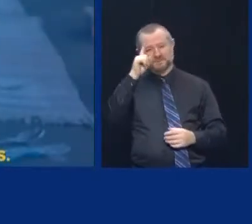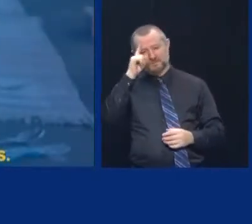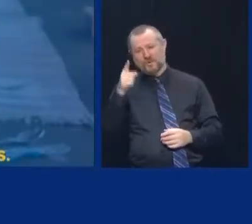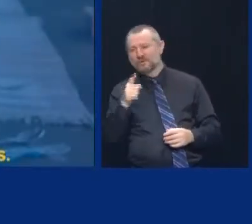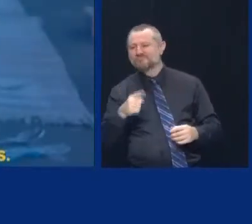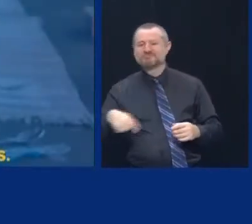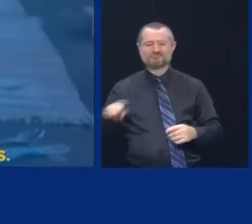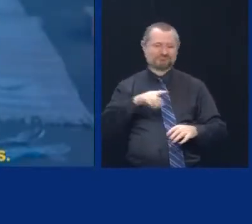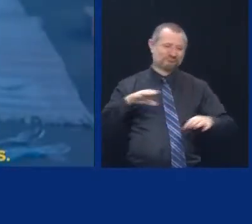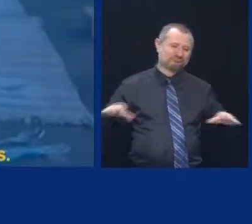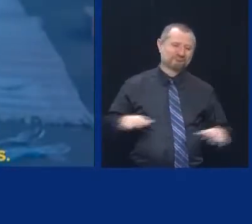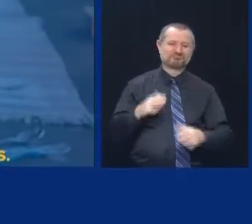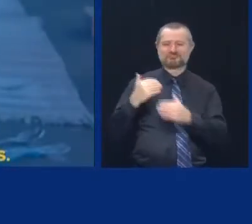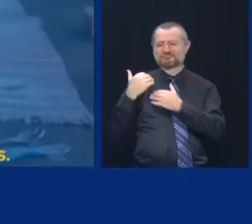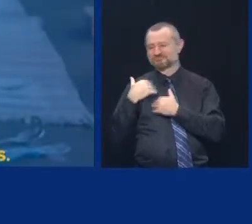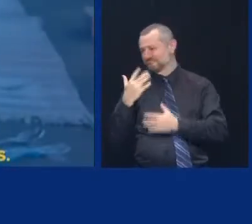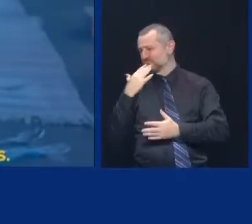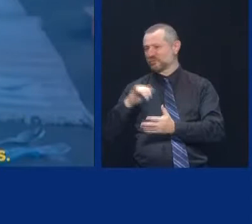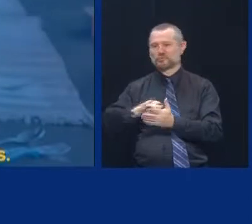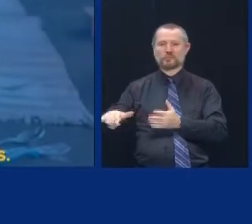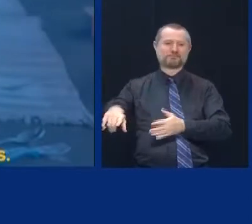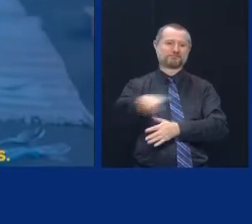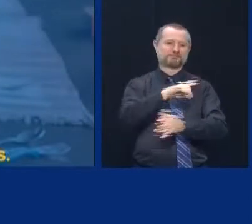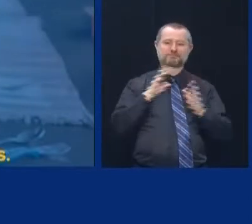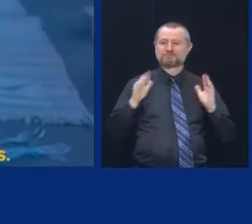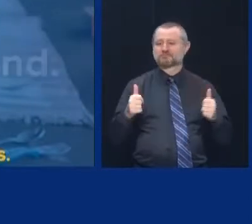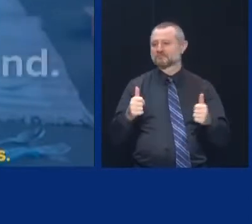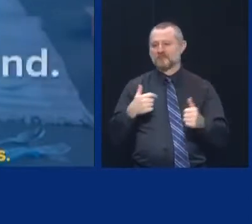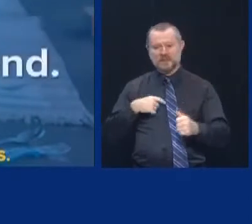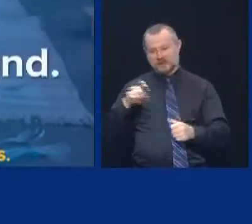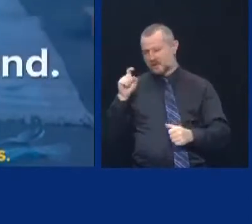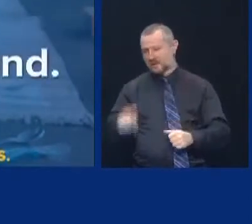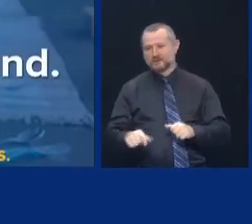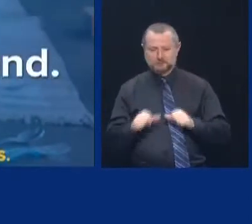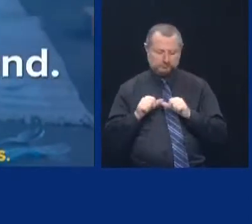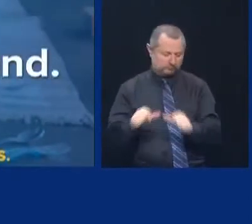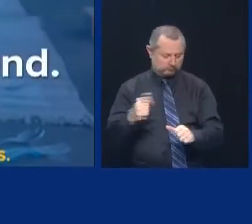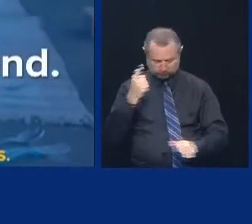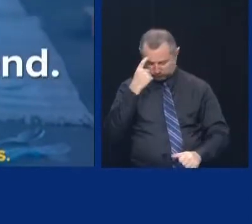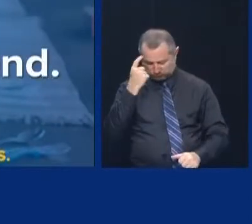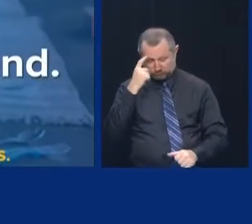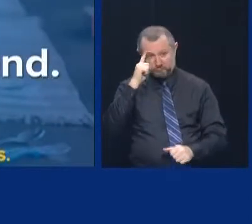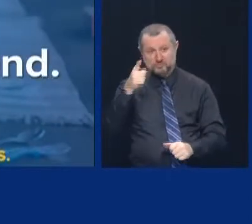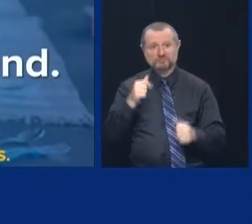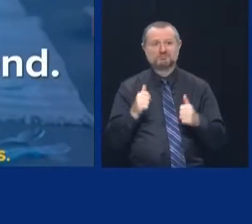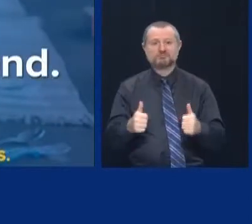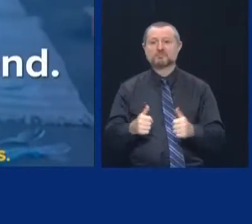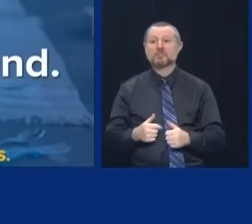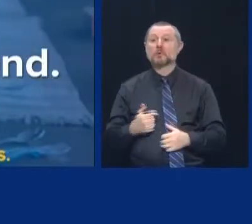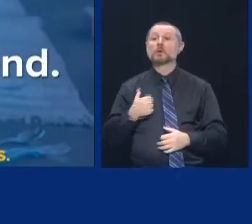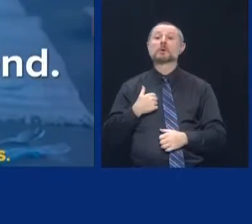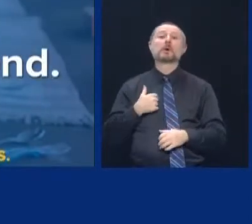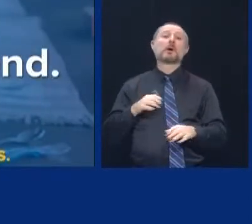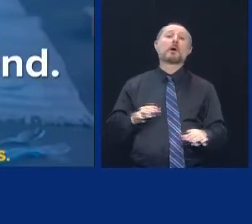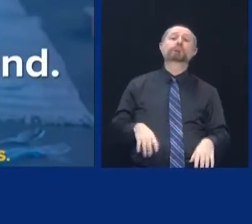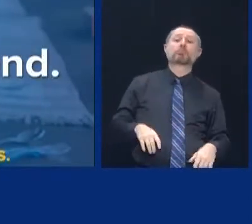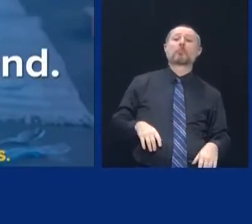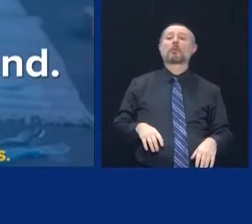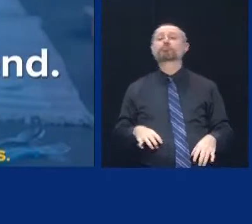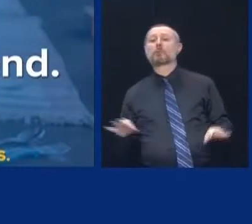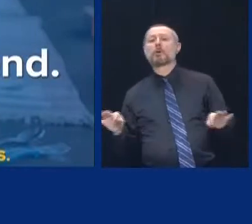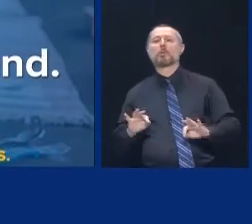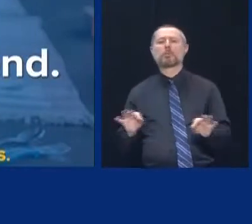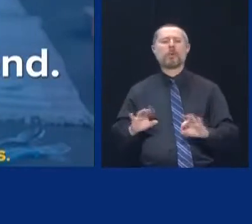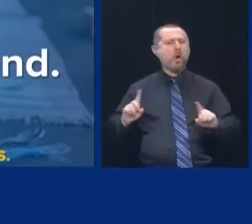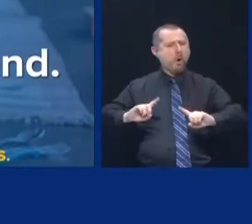Yorkers. This Thanksgiving, though, we have to stay smart. We can't let our guard down. We have to